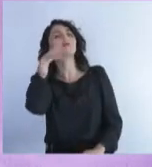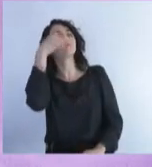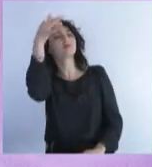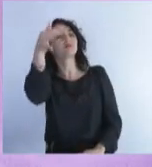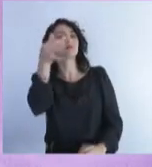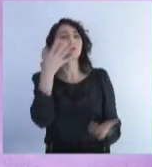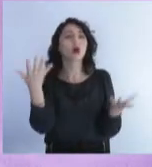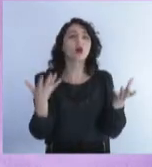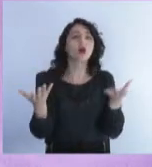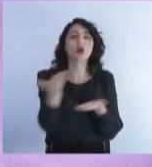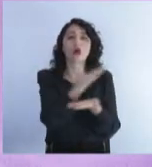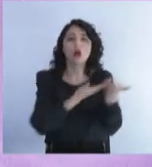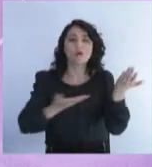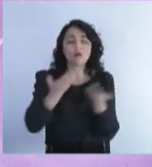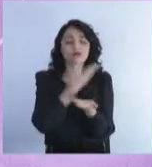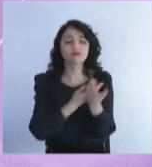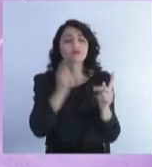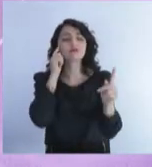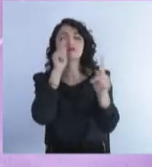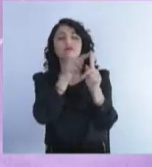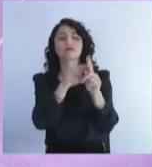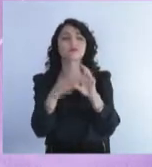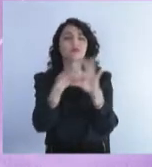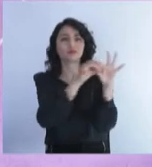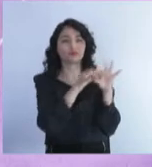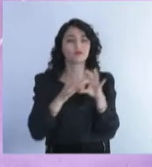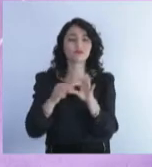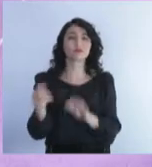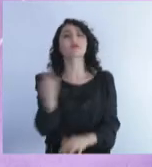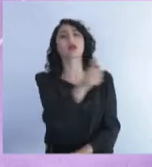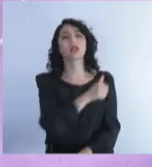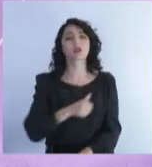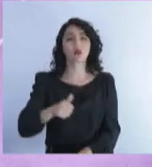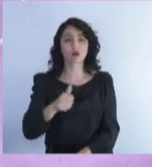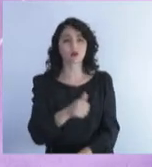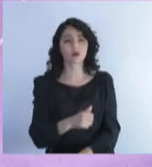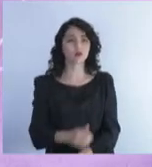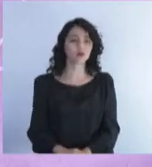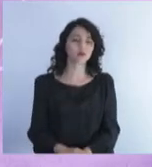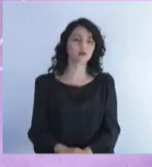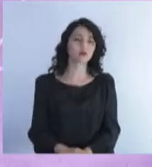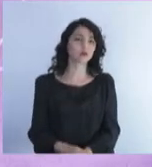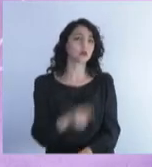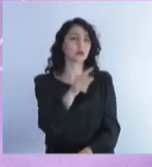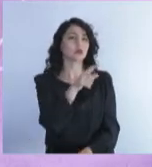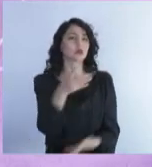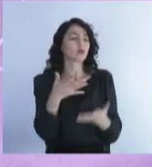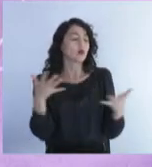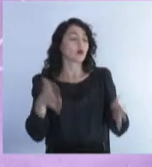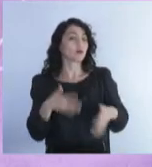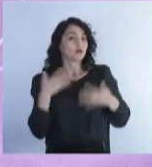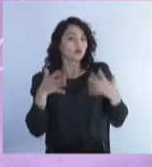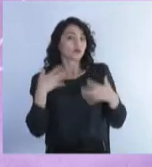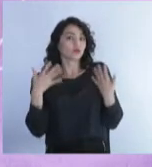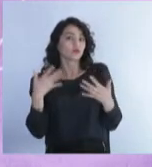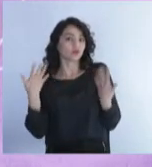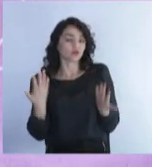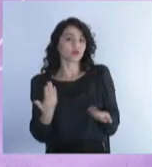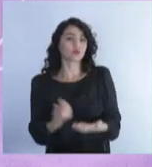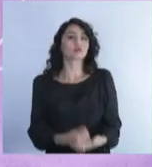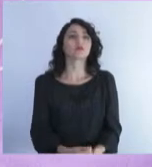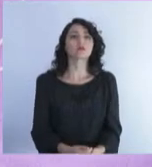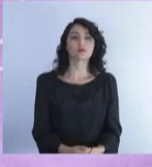who articulates a shared purpose that has meaning for all of us. It's very inspiring, creates a very positive feeling. There's